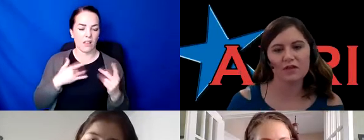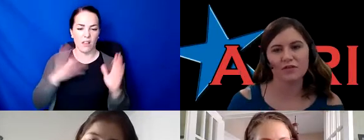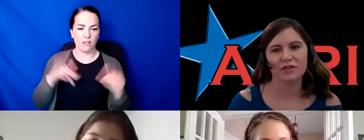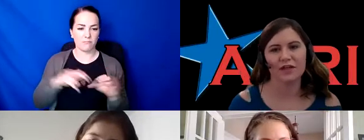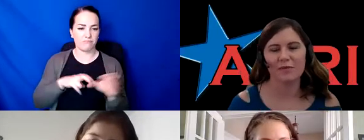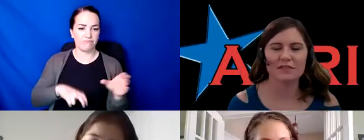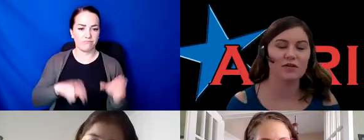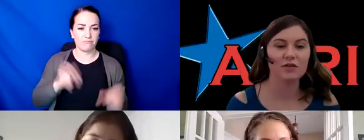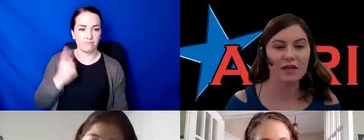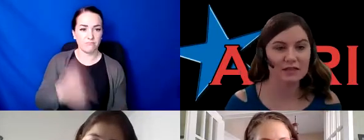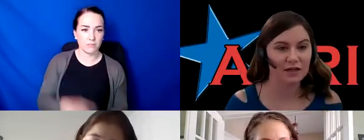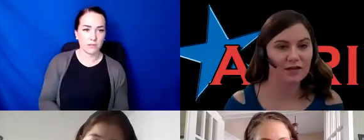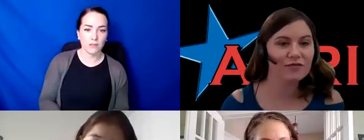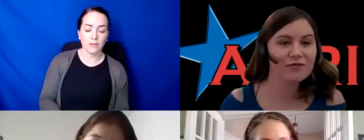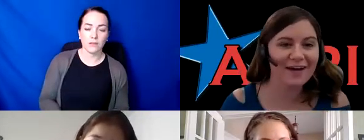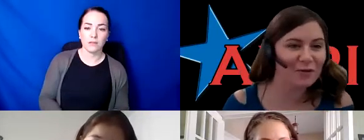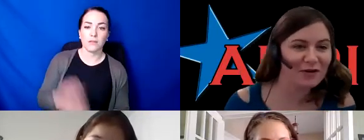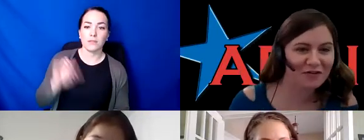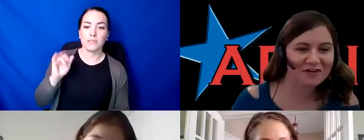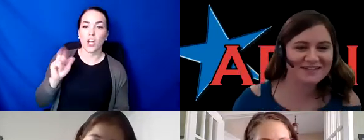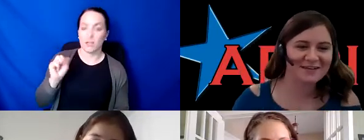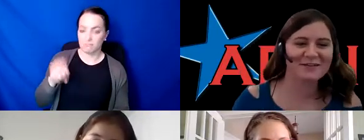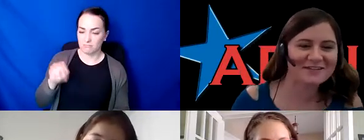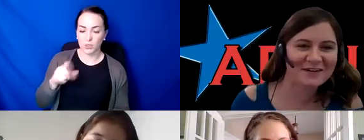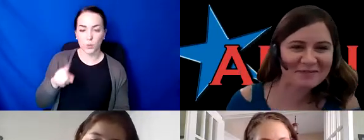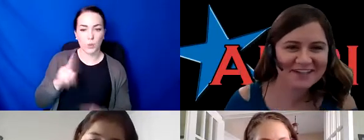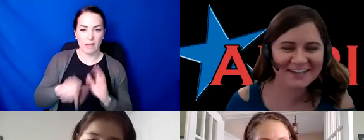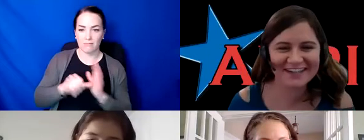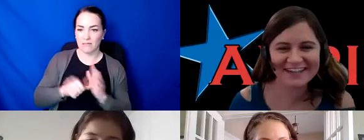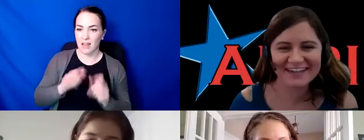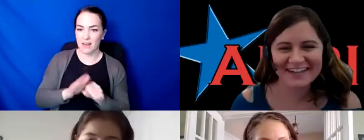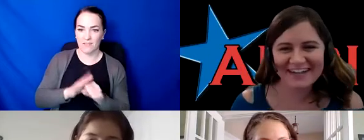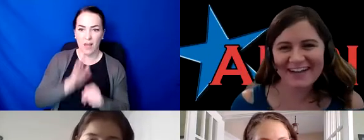Yeah, thank you for sharing that, Mel's. And no, you can't say it enough. I will never tell you to stop.